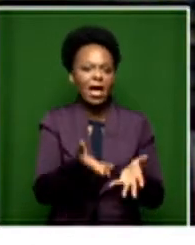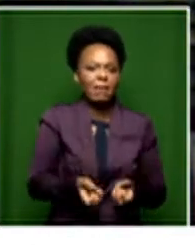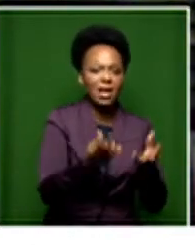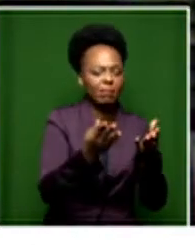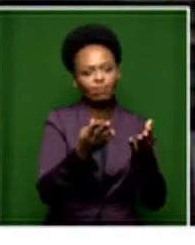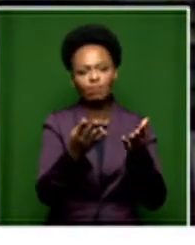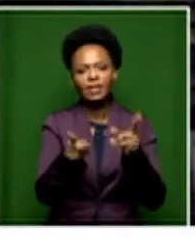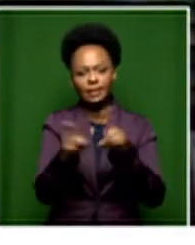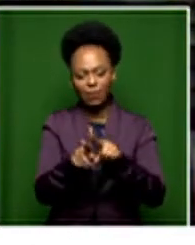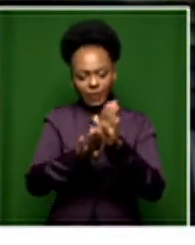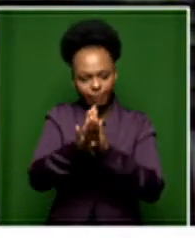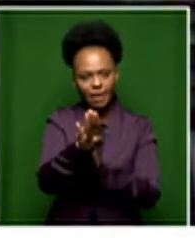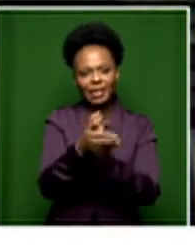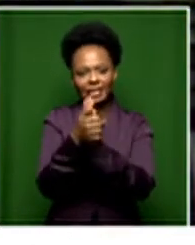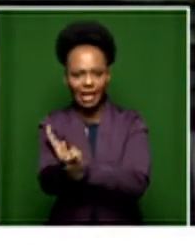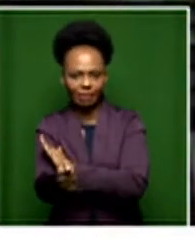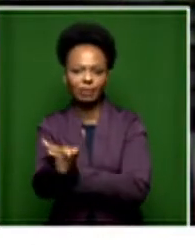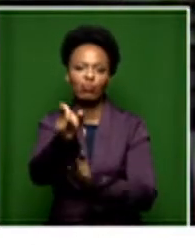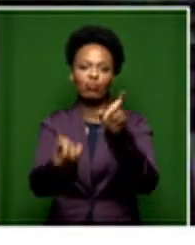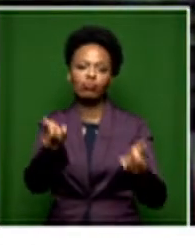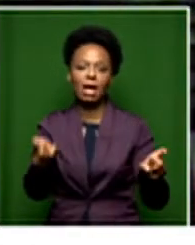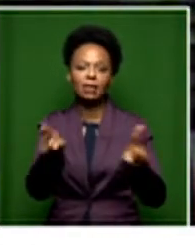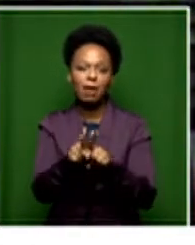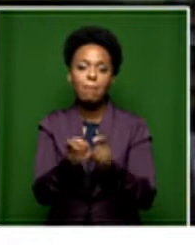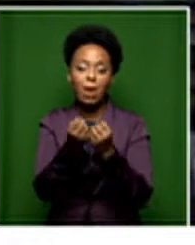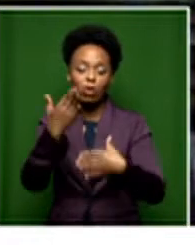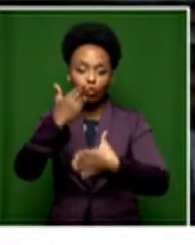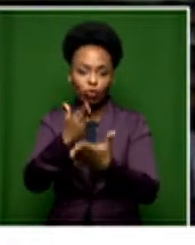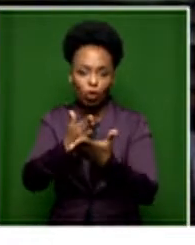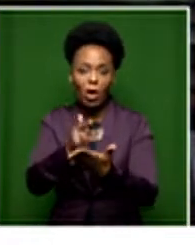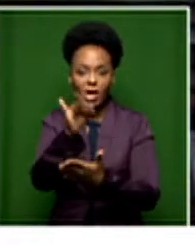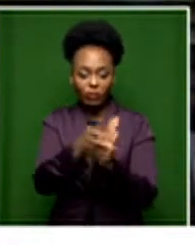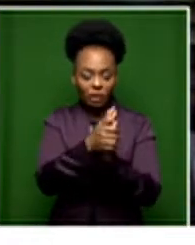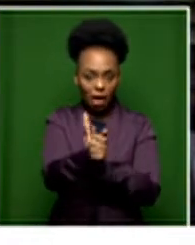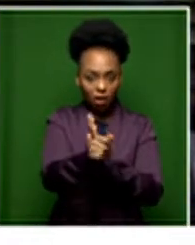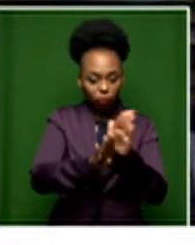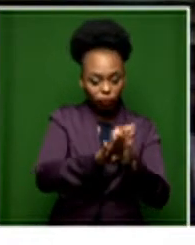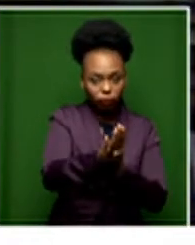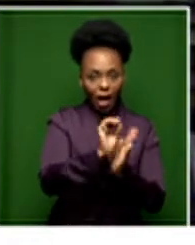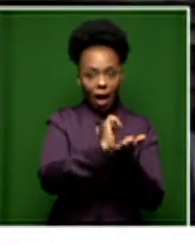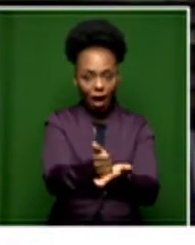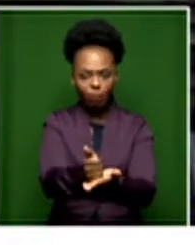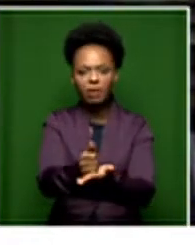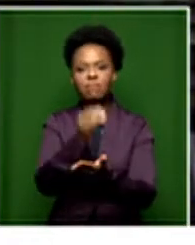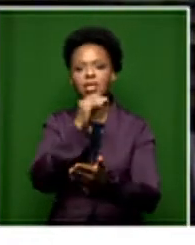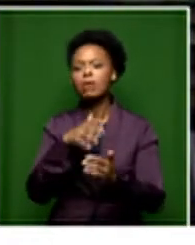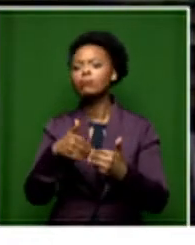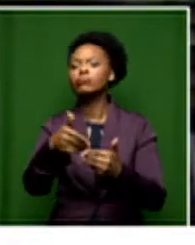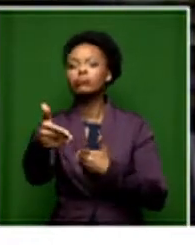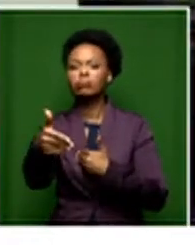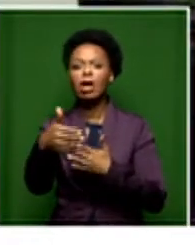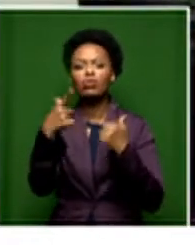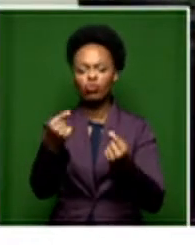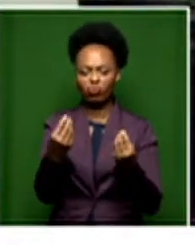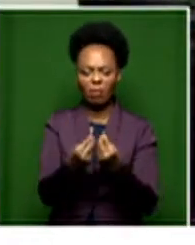to transferring skills and to make sure that our beneficiaries are sustainable on their own.